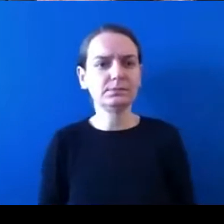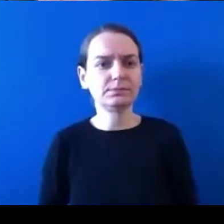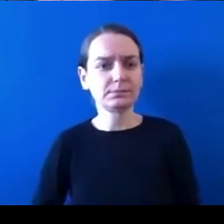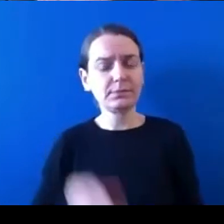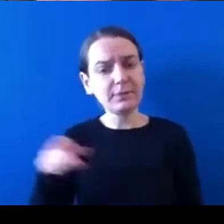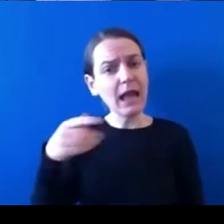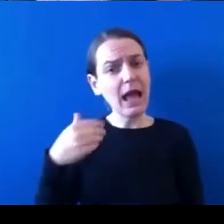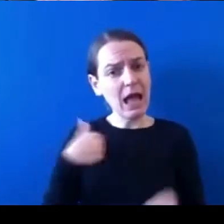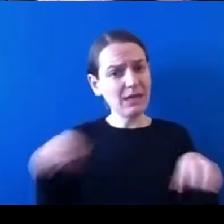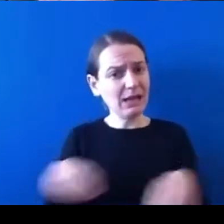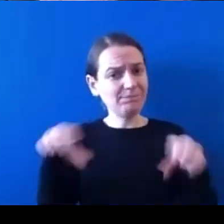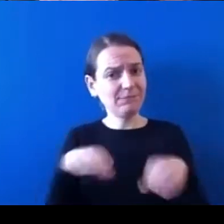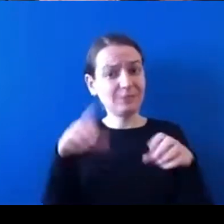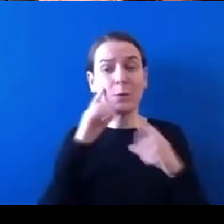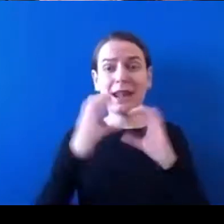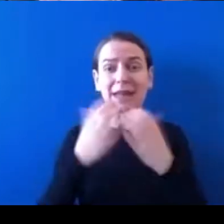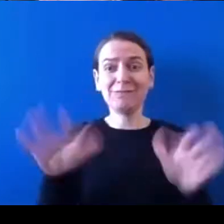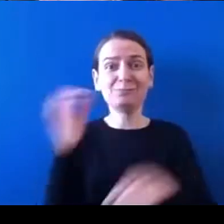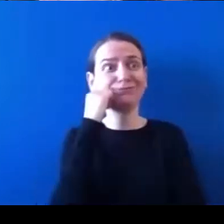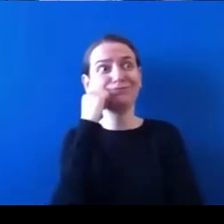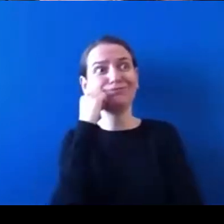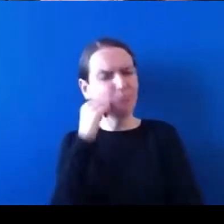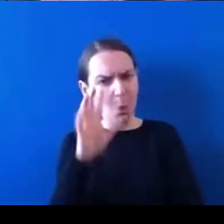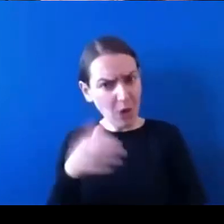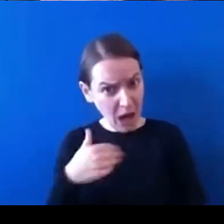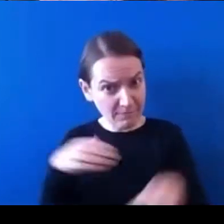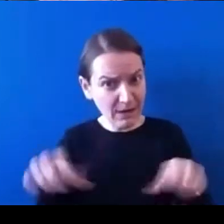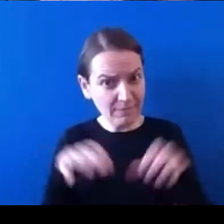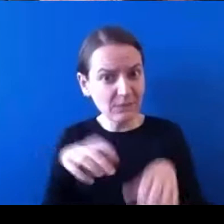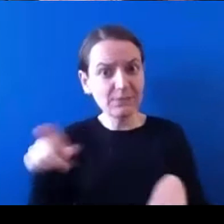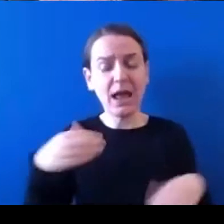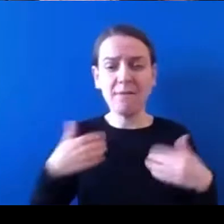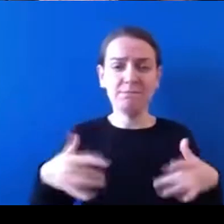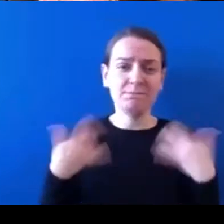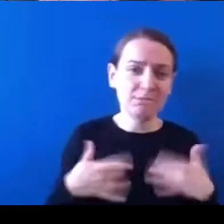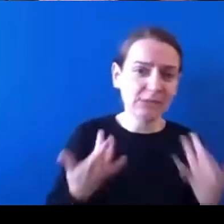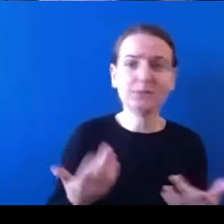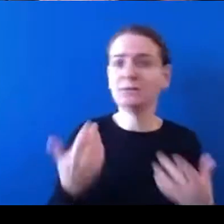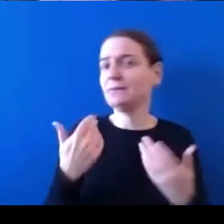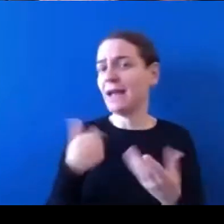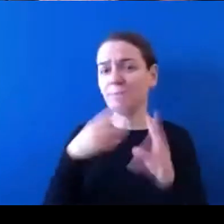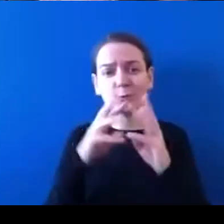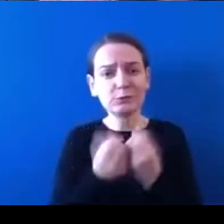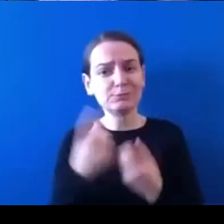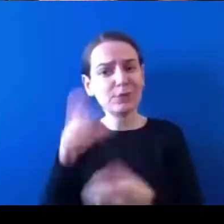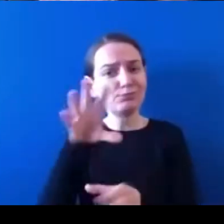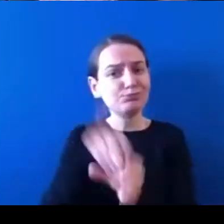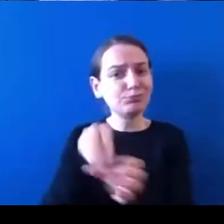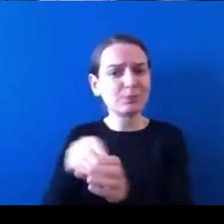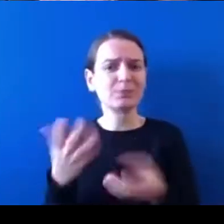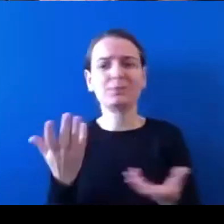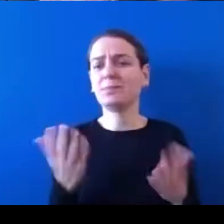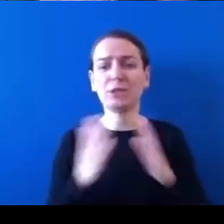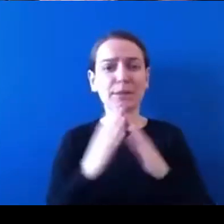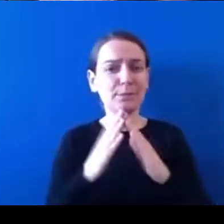during COVID times, everybody is in their dorm rooms if they're on campus. But in the future, there are other options. One is